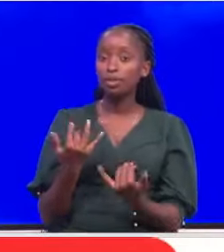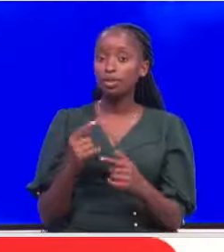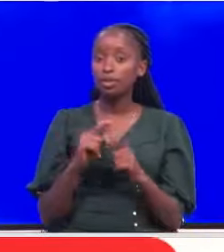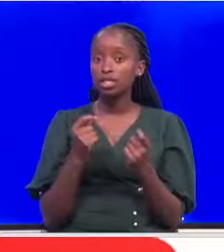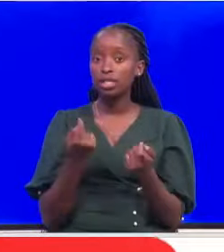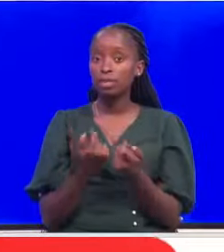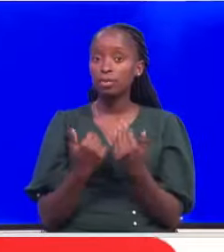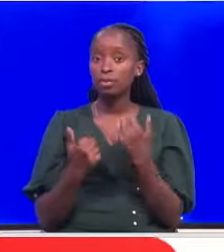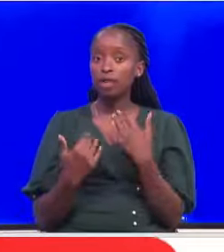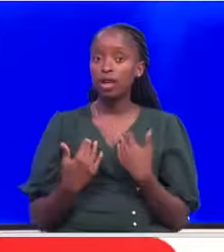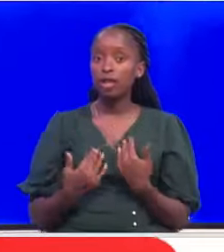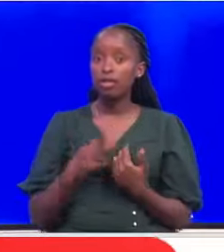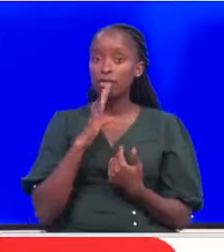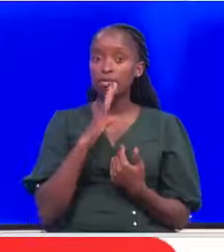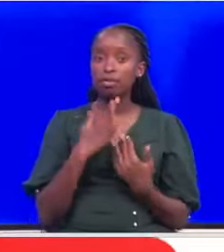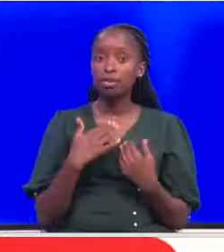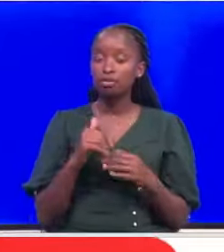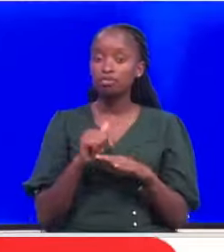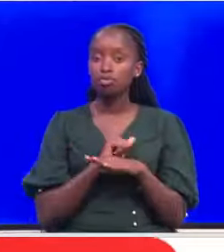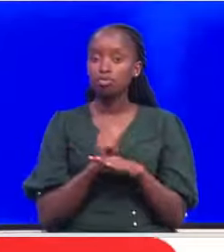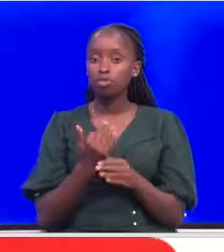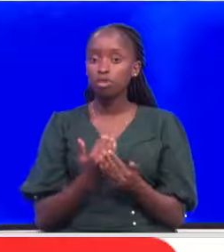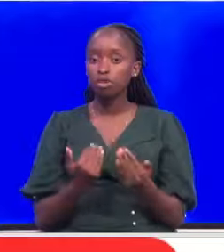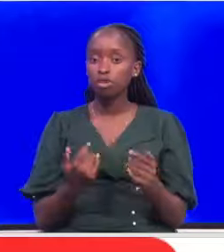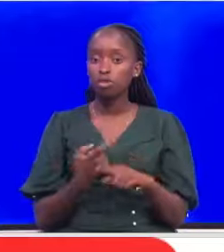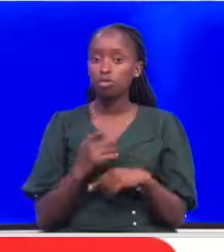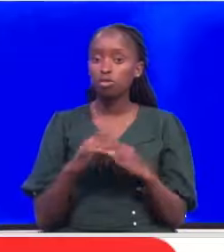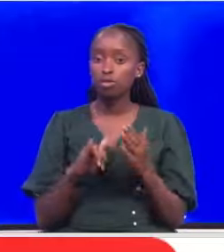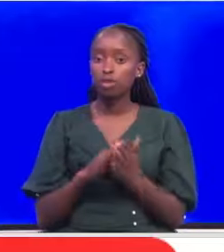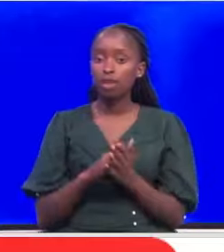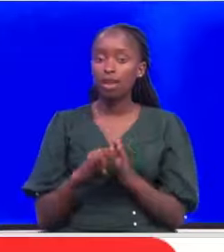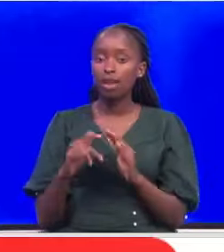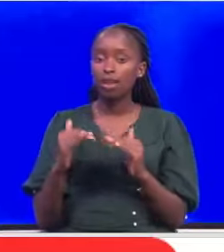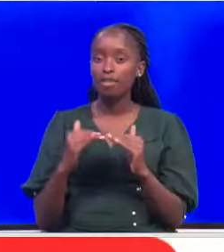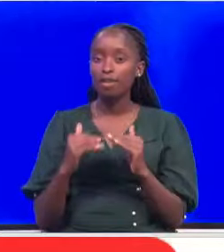and facilitated with training kits from the preliminary level.